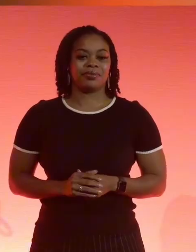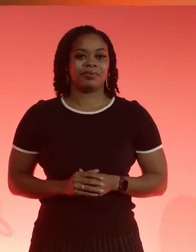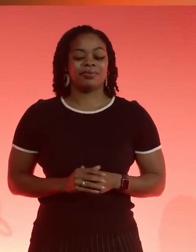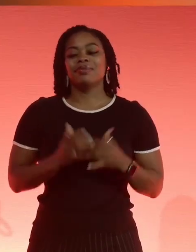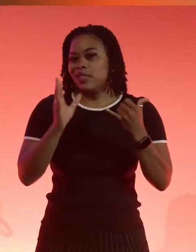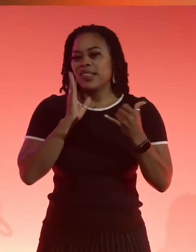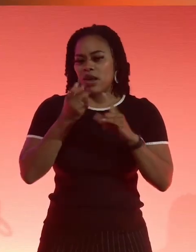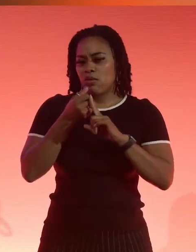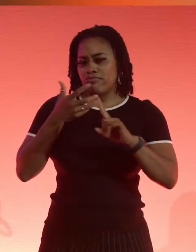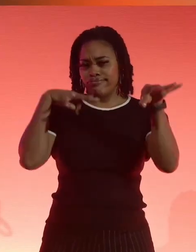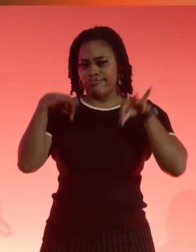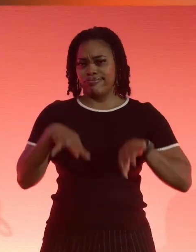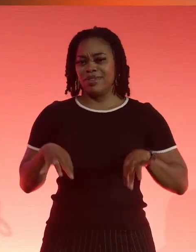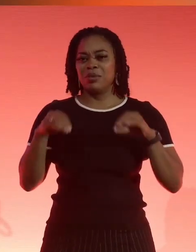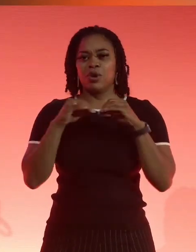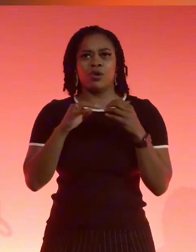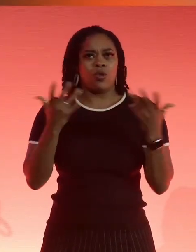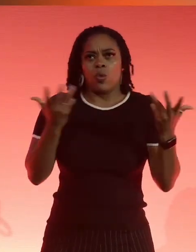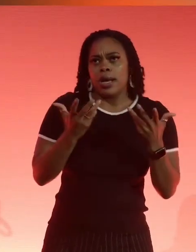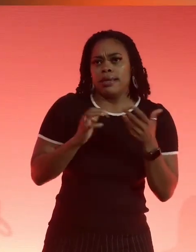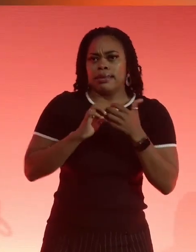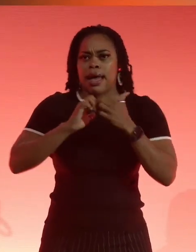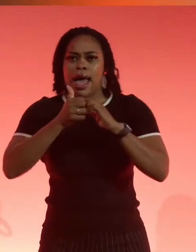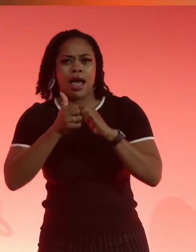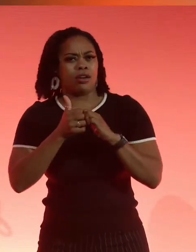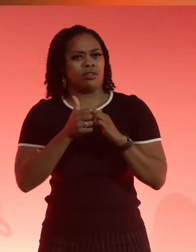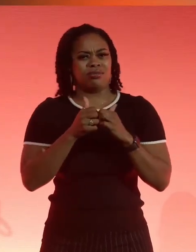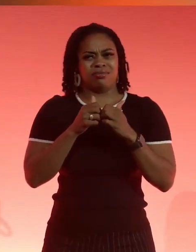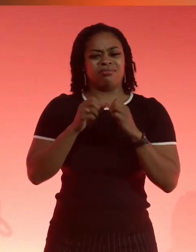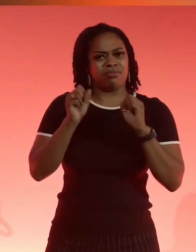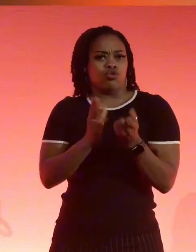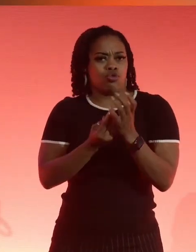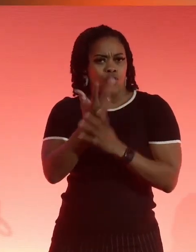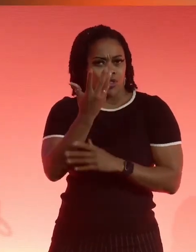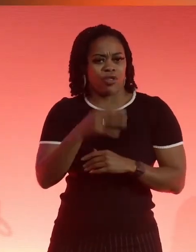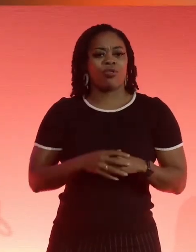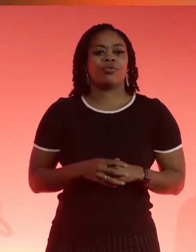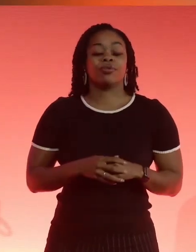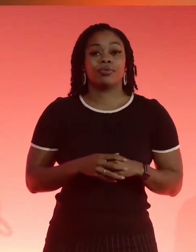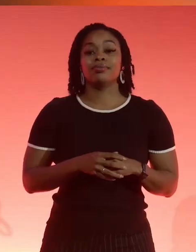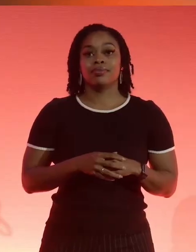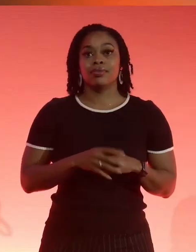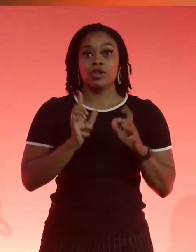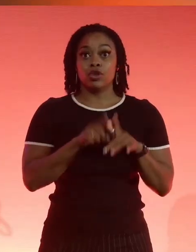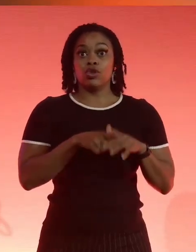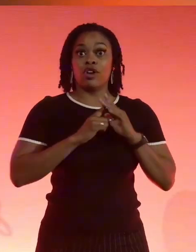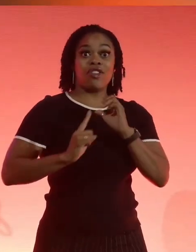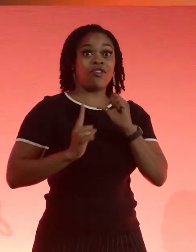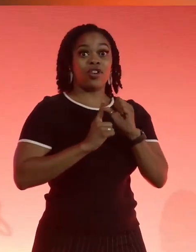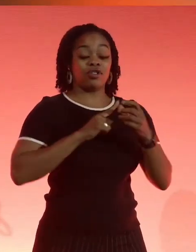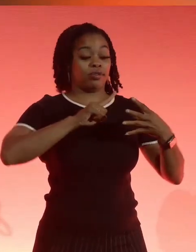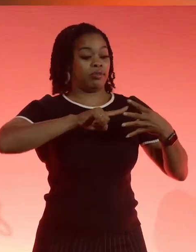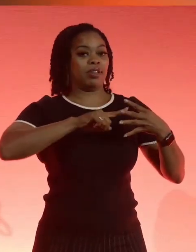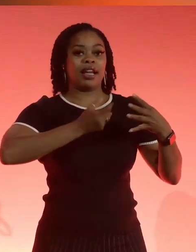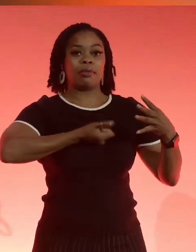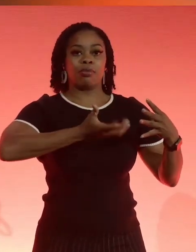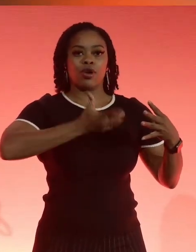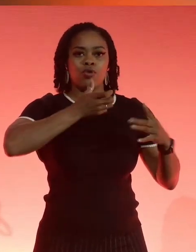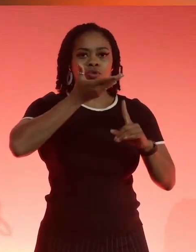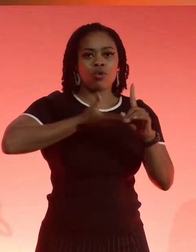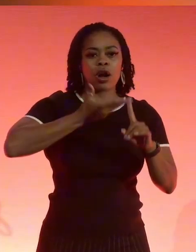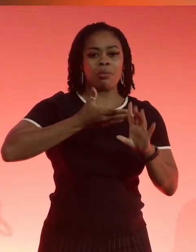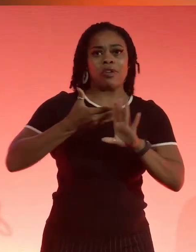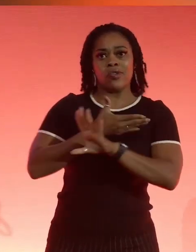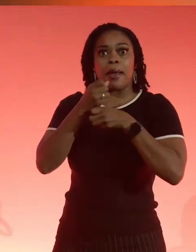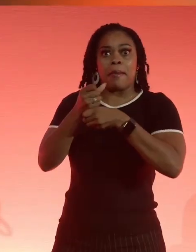let me break it down. What it is, how it works, and how it can drive your growth. Now, you start by expressing who you are before you